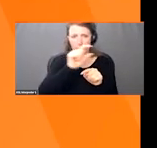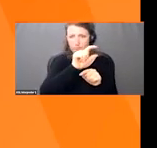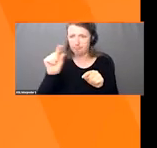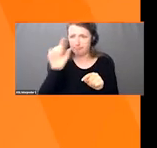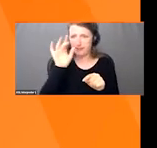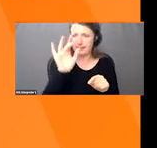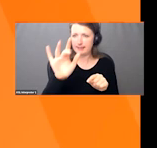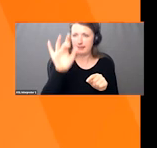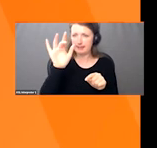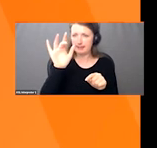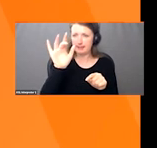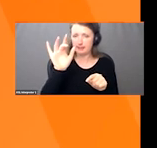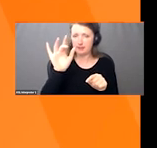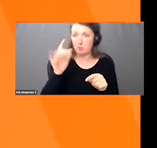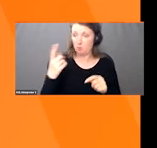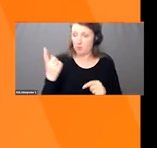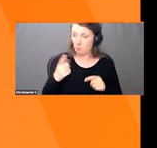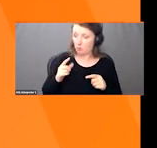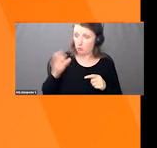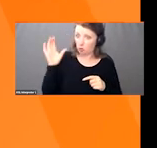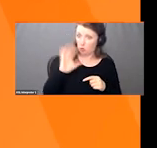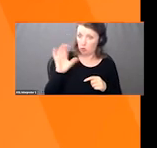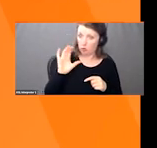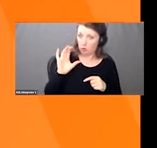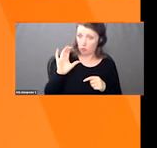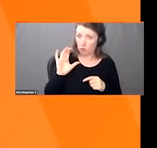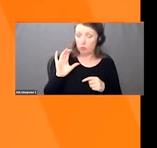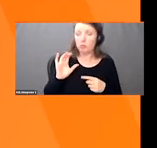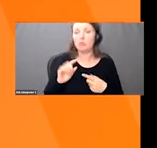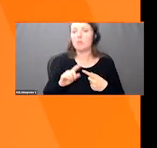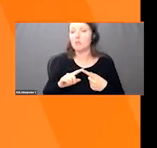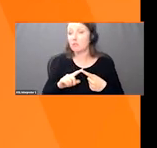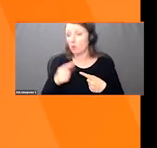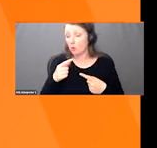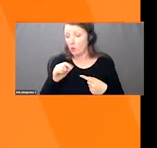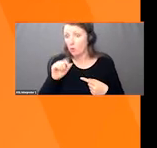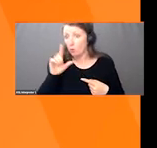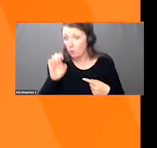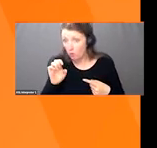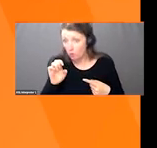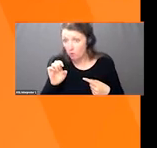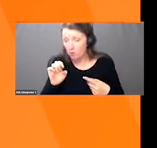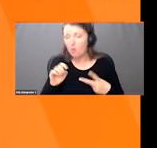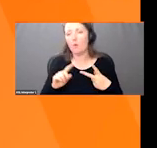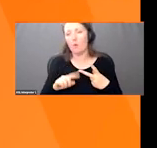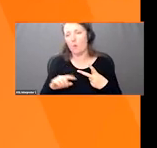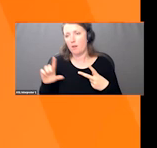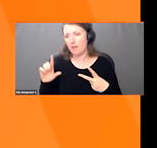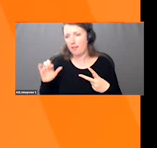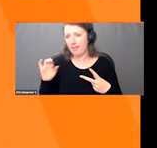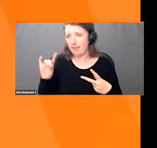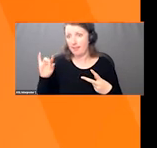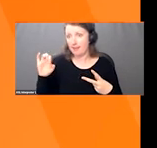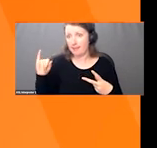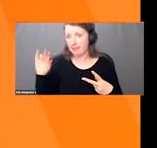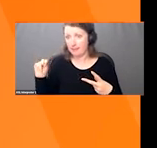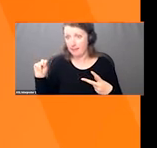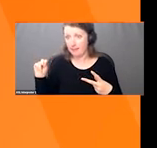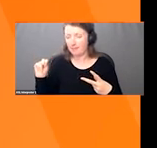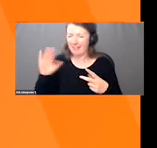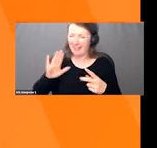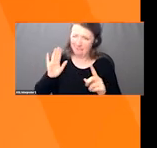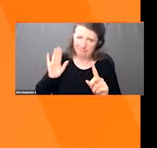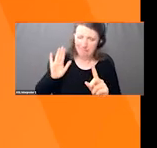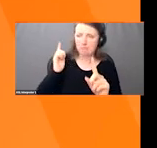So I want to show up within the search results of Google. I also want to show up within the search results of LinkedIn. So I can put that